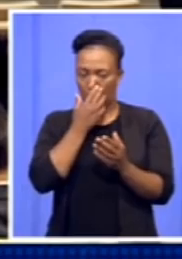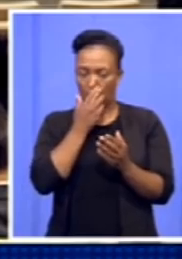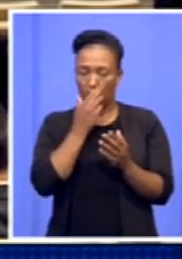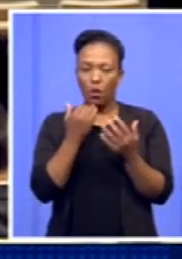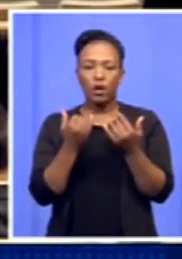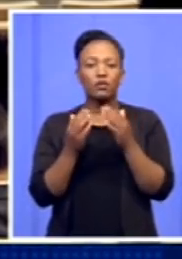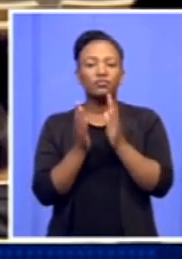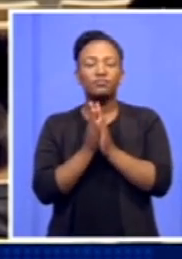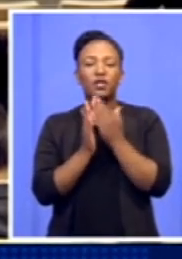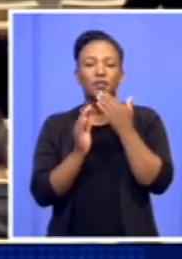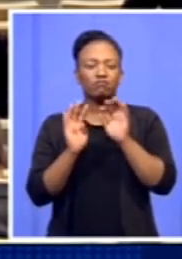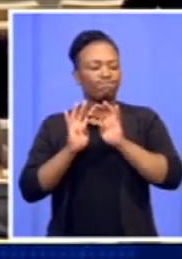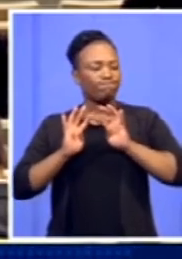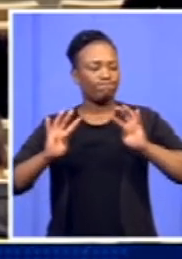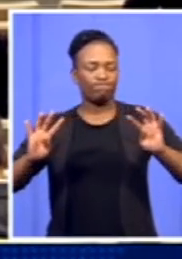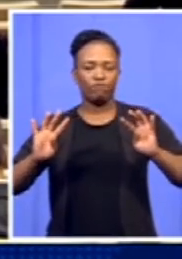family photo